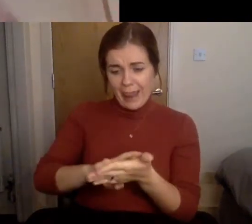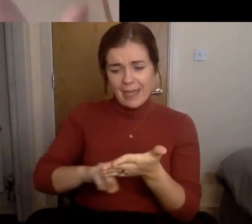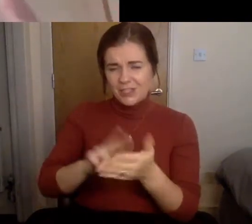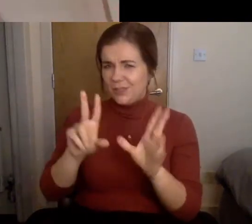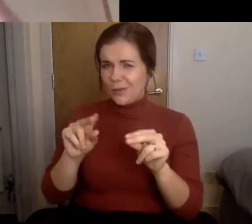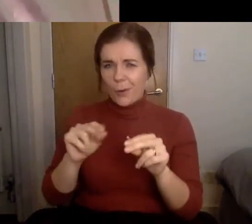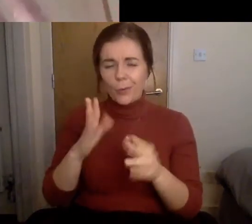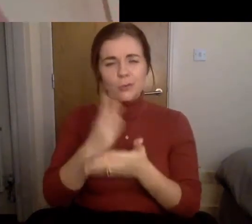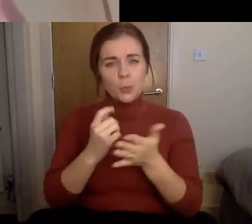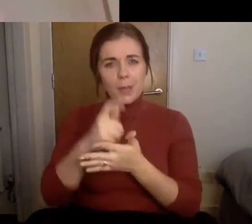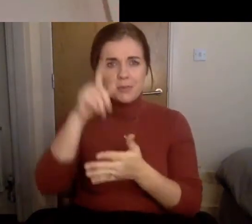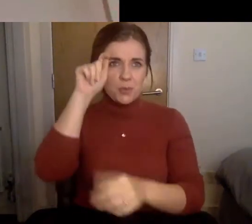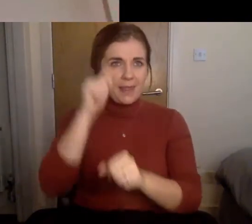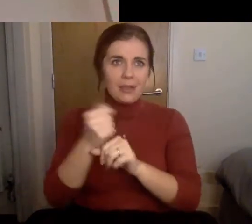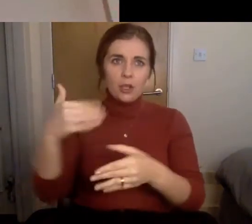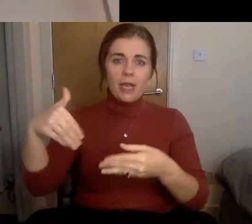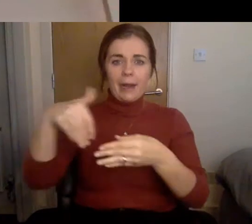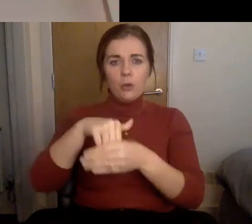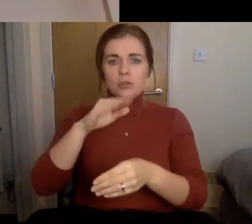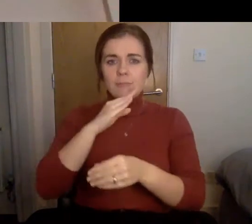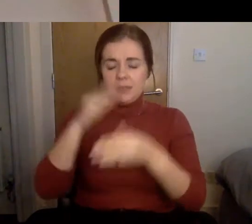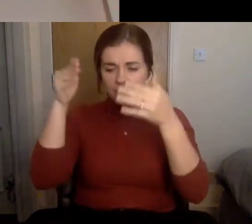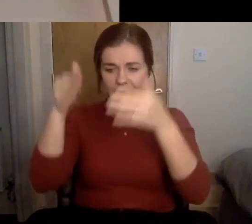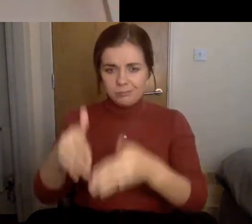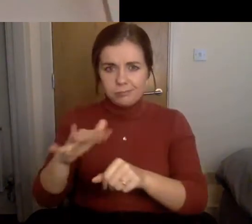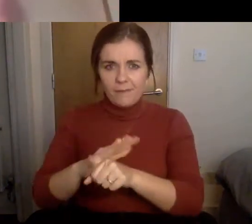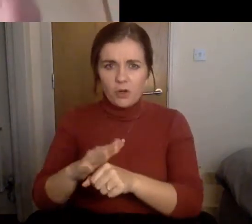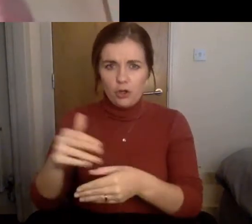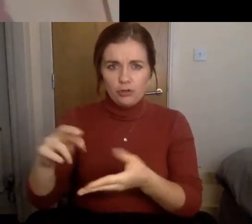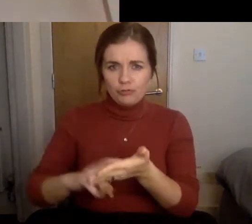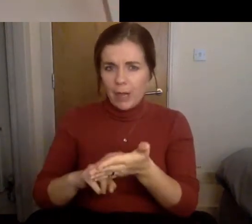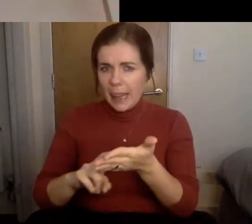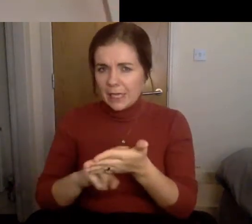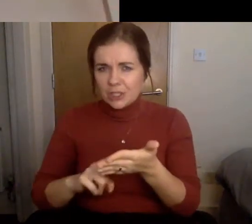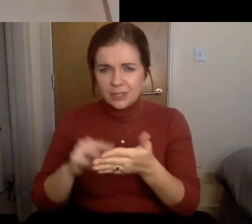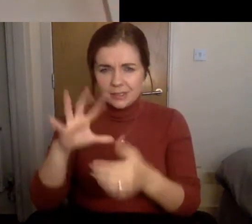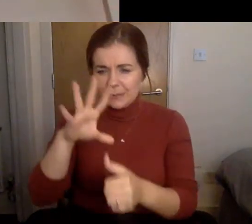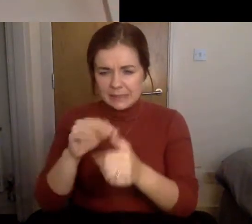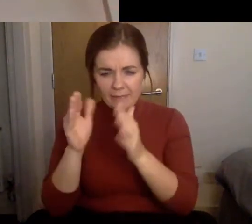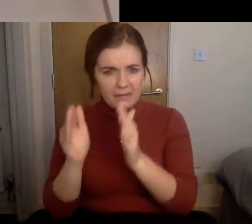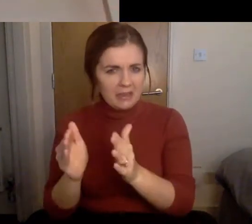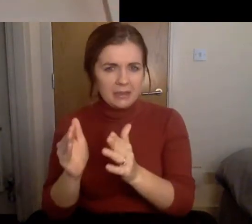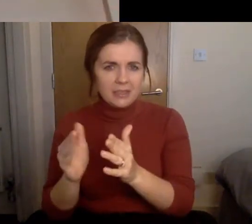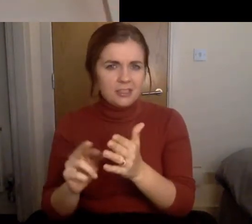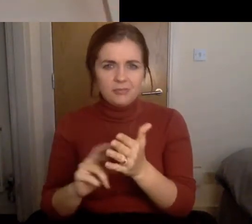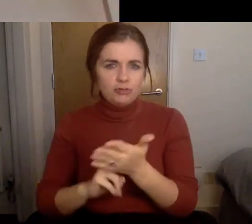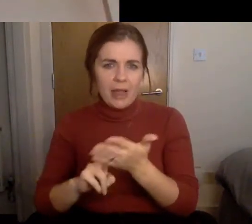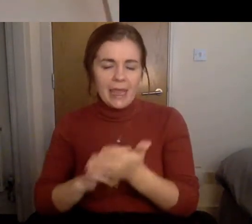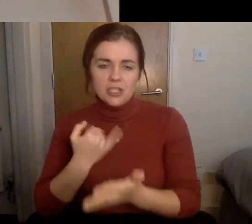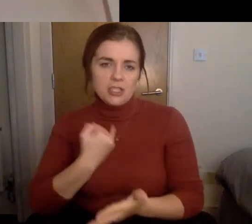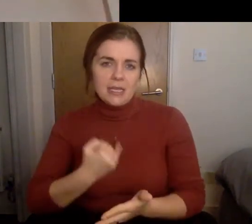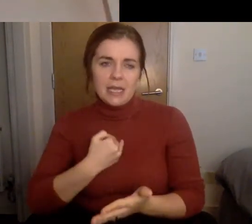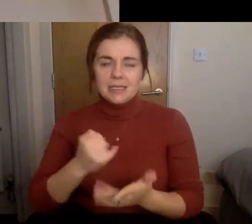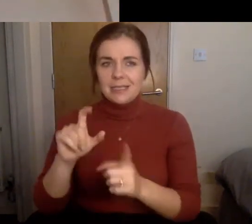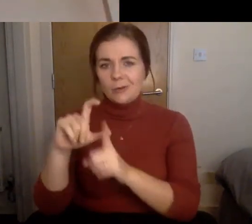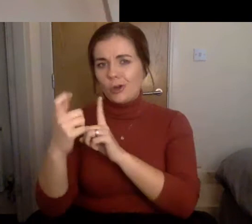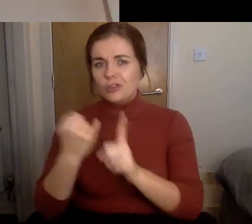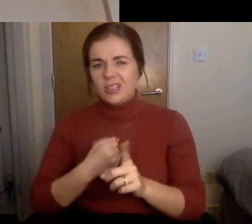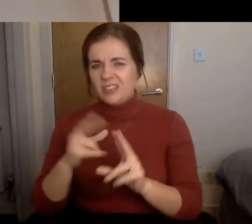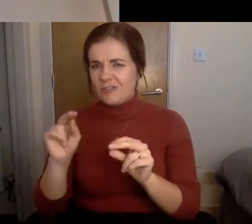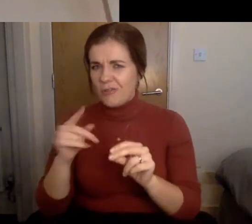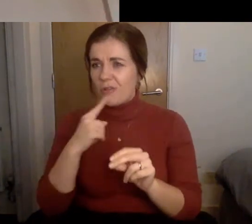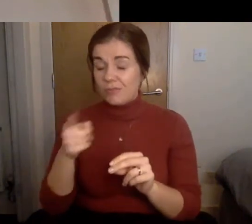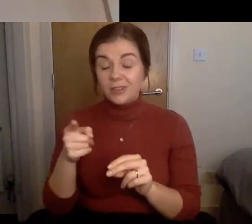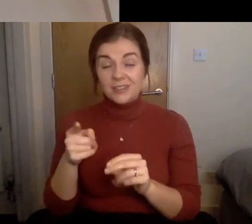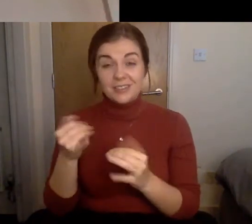on inclusion sometimes in our rhetoric and talking about inclusion to be something just specifically about religious identity and cultural identity. But as you're saying